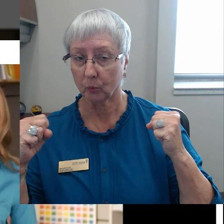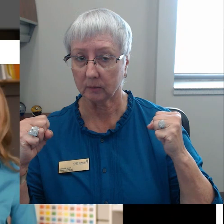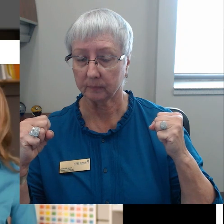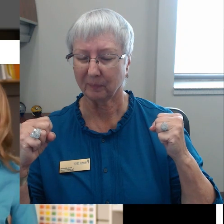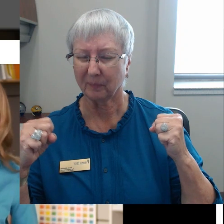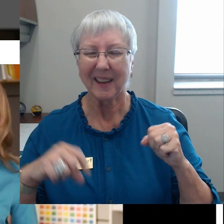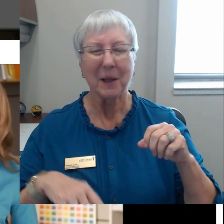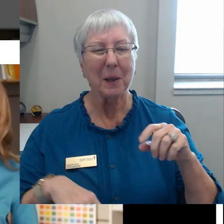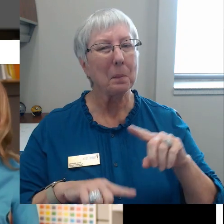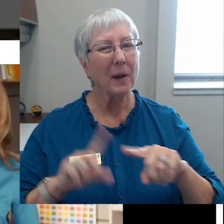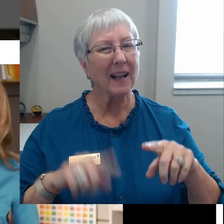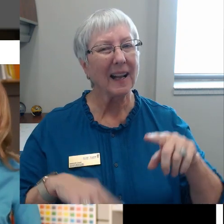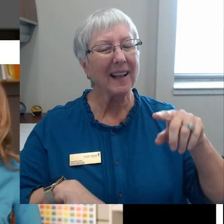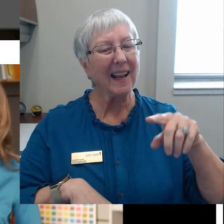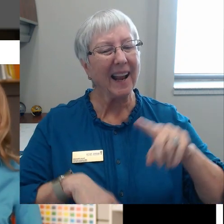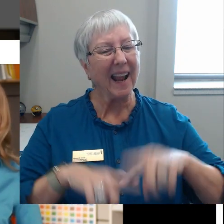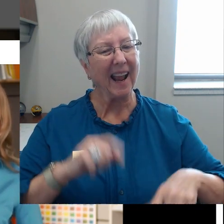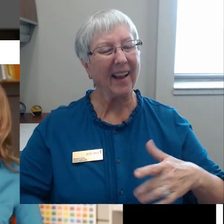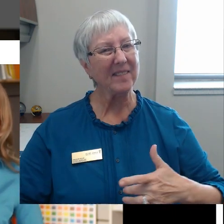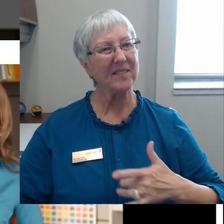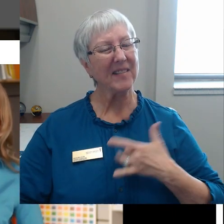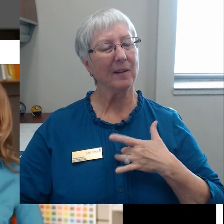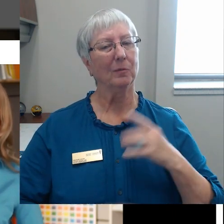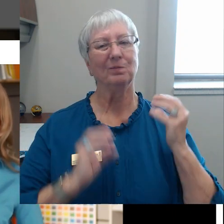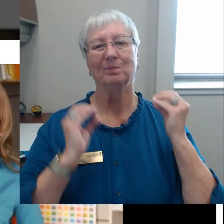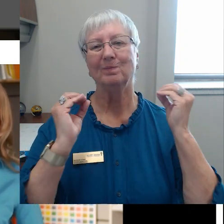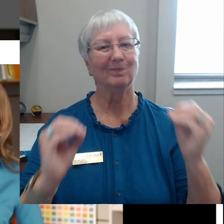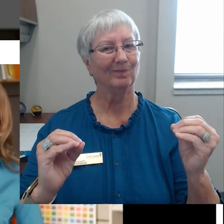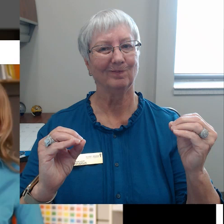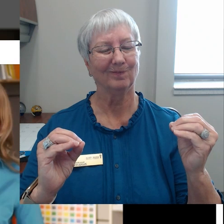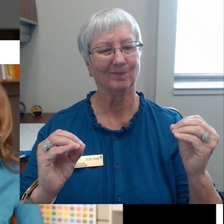can't actually feel anything. It's based on